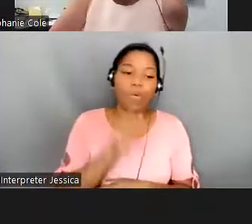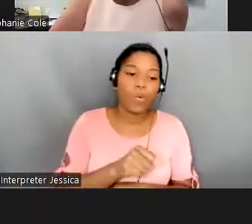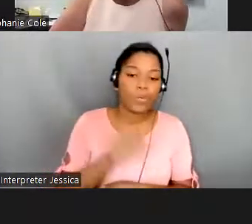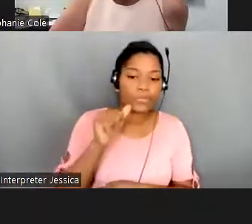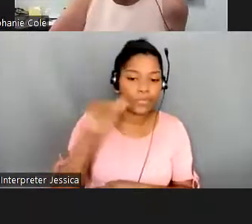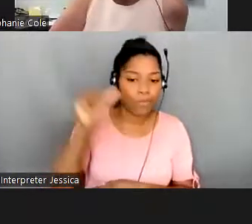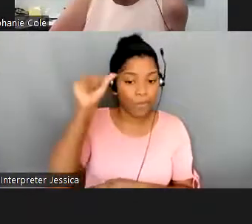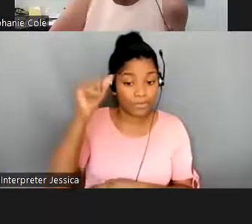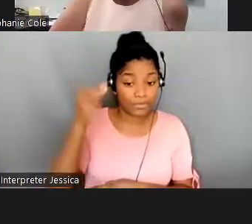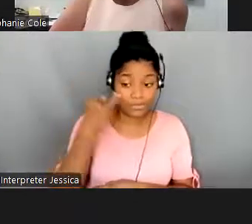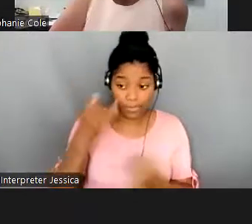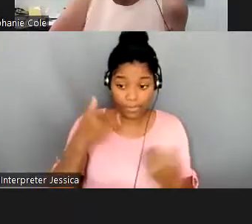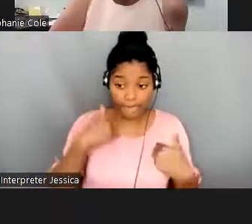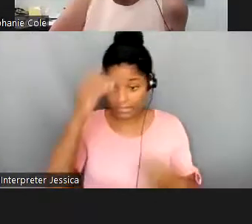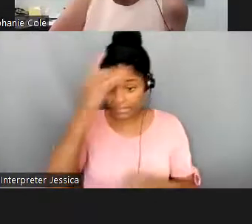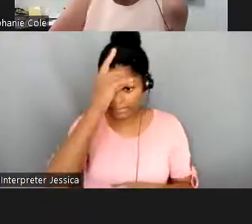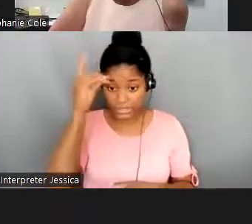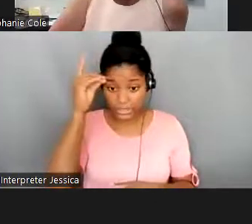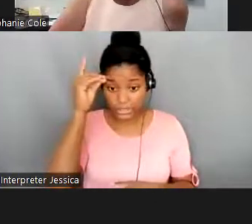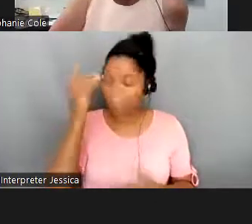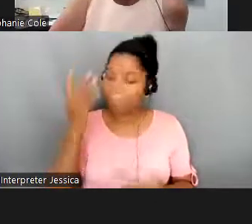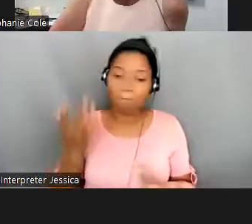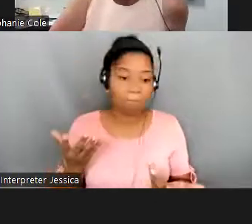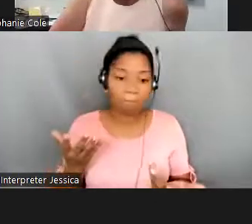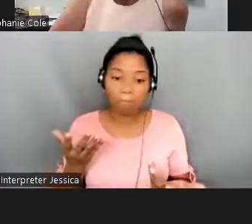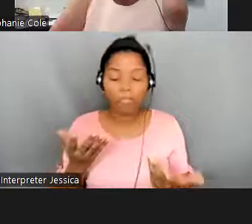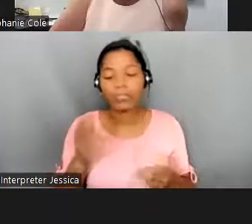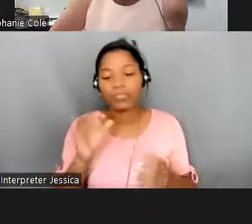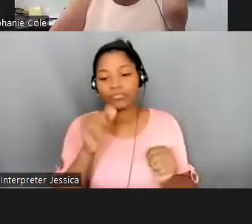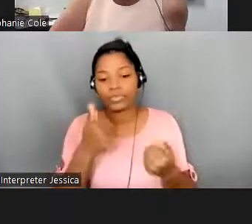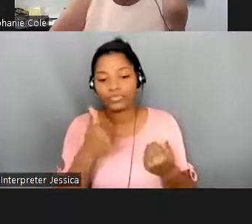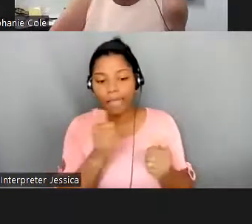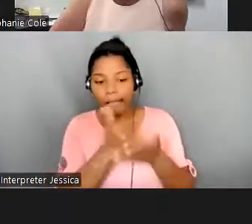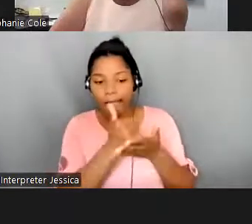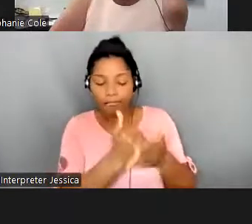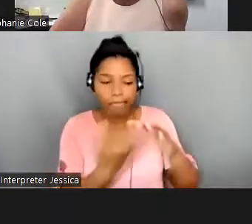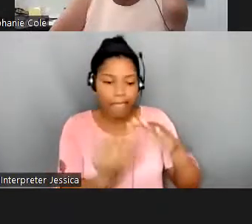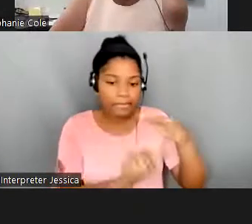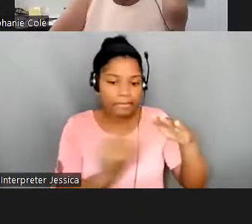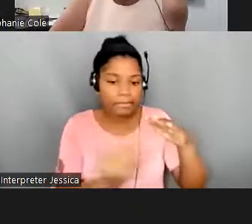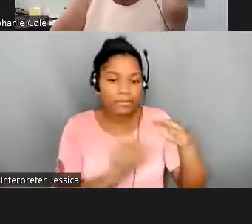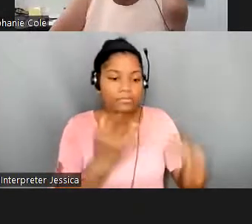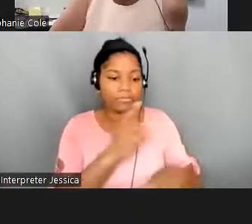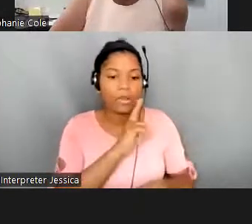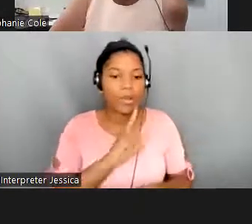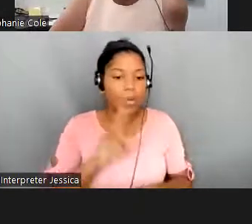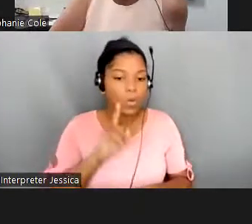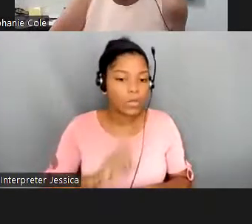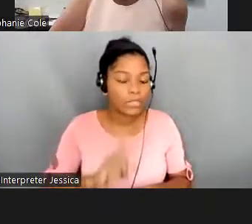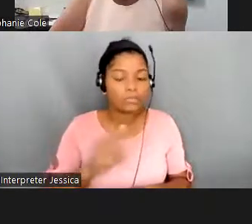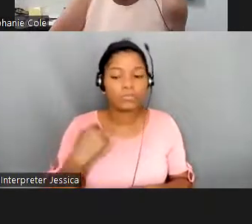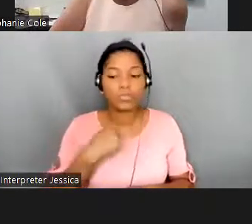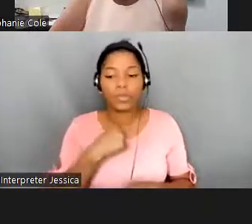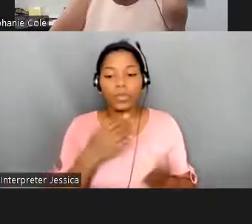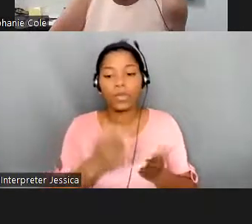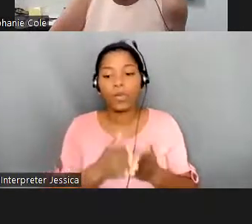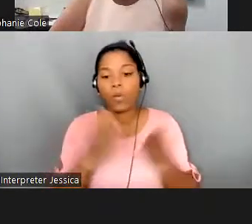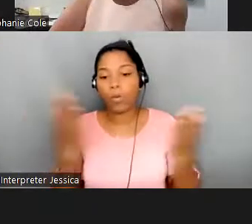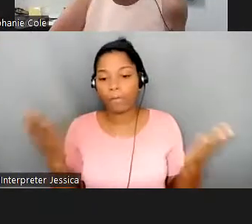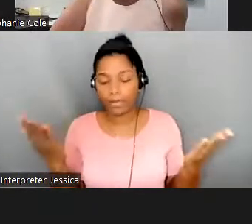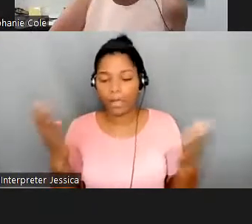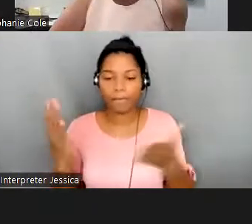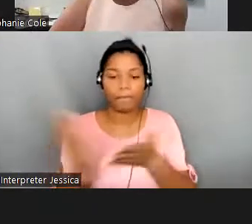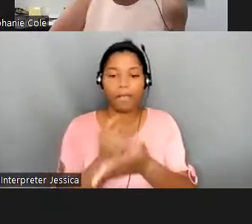living with dementia. So we try to address isolation, loneliness, and so we open up the opportunity